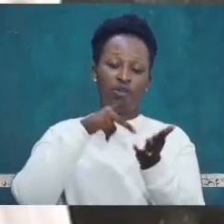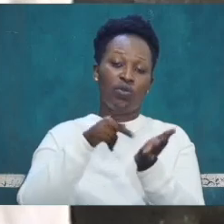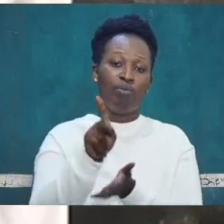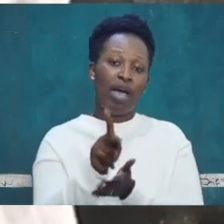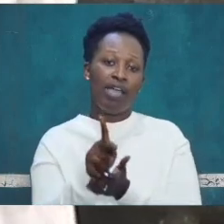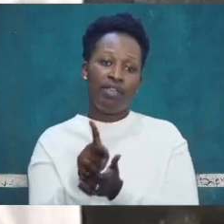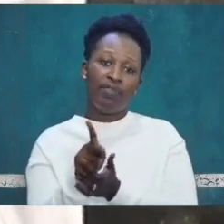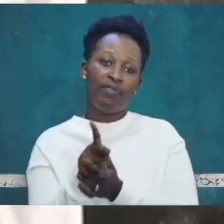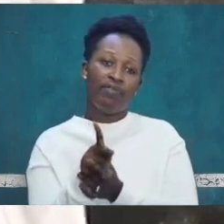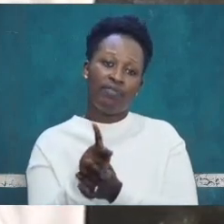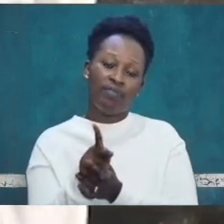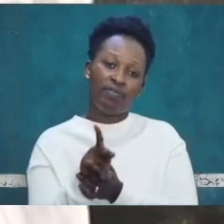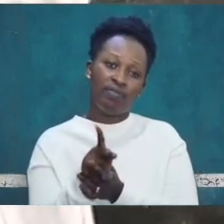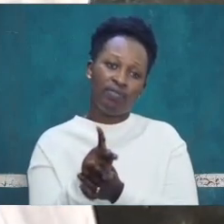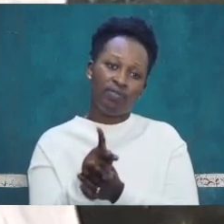buying